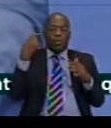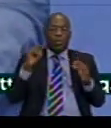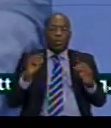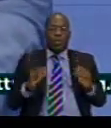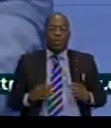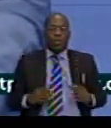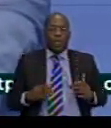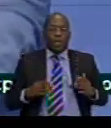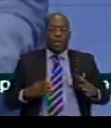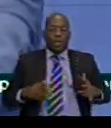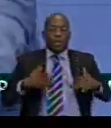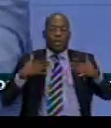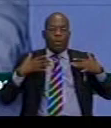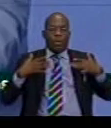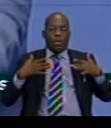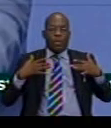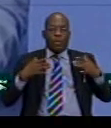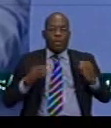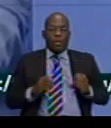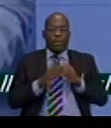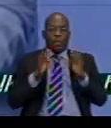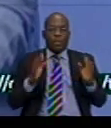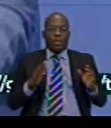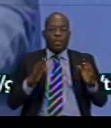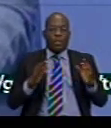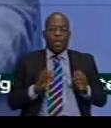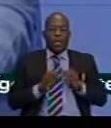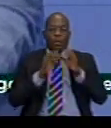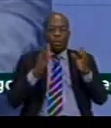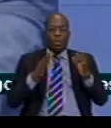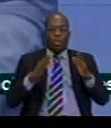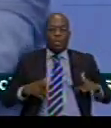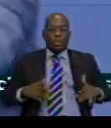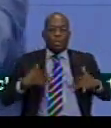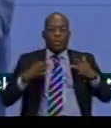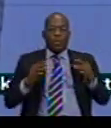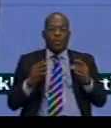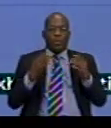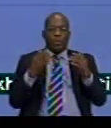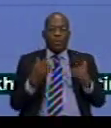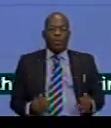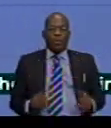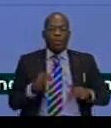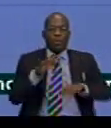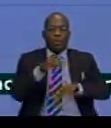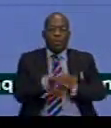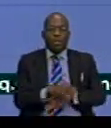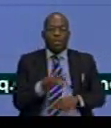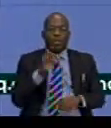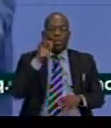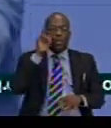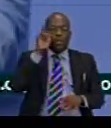Abundant life through Christ. You have saved many.